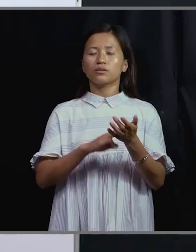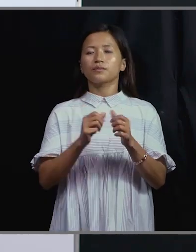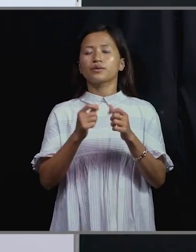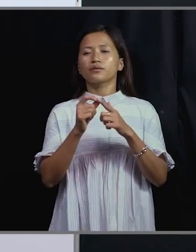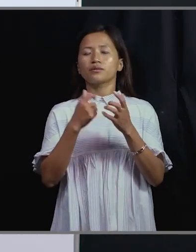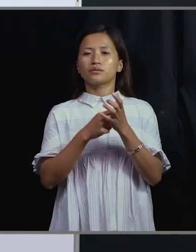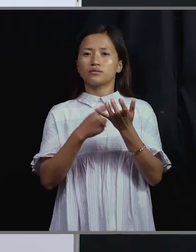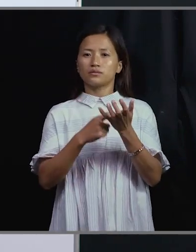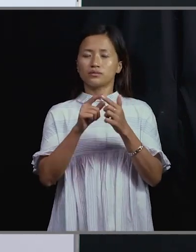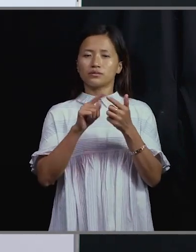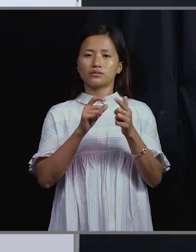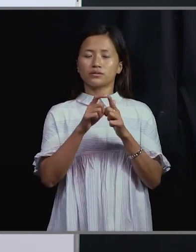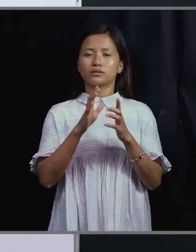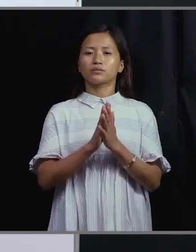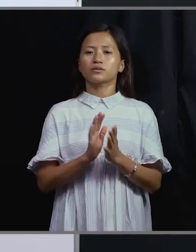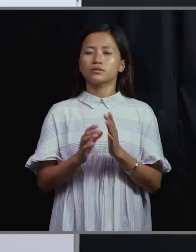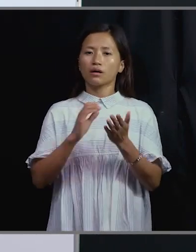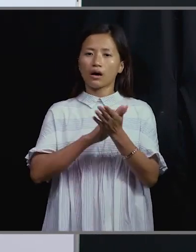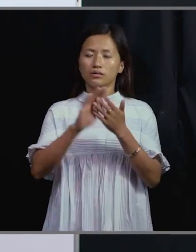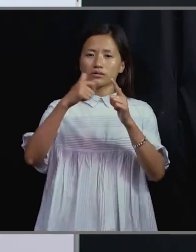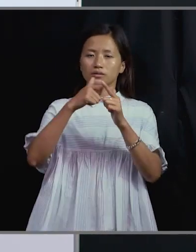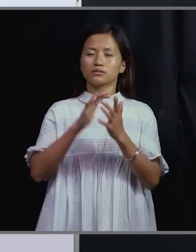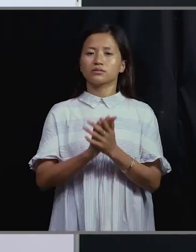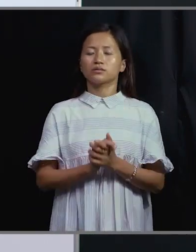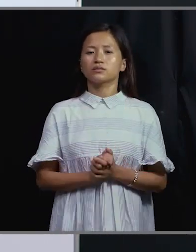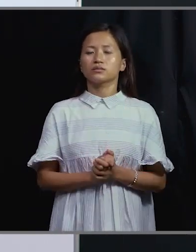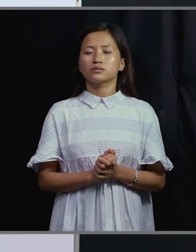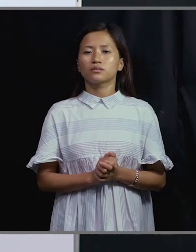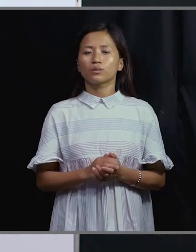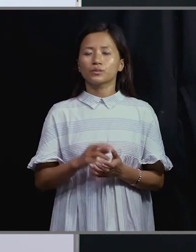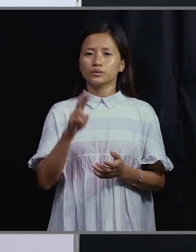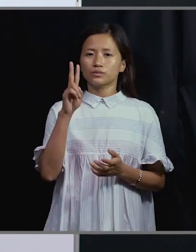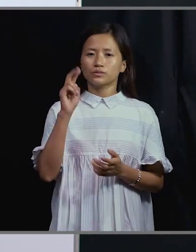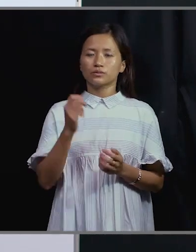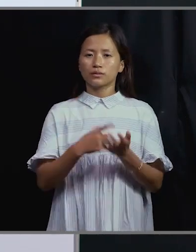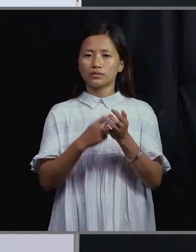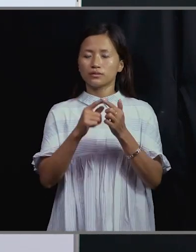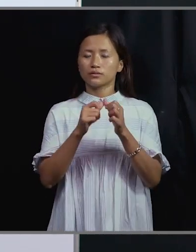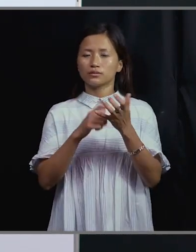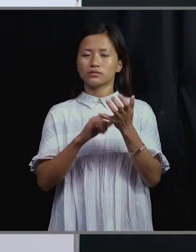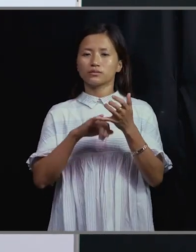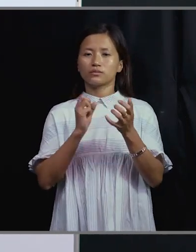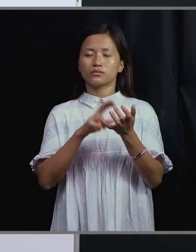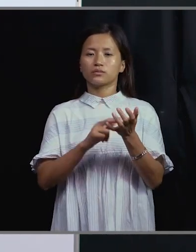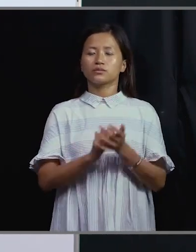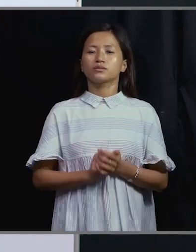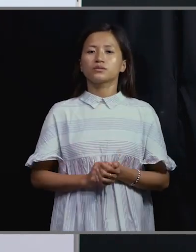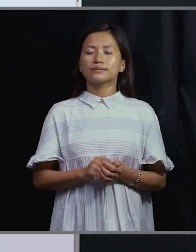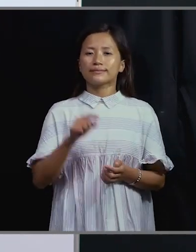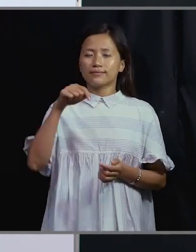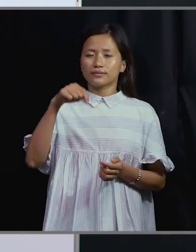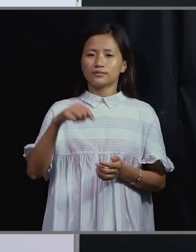the haloalkanes. Now there are two reasons why haloarenes are less reactive in this